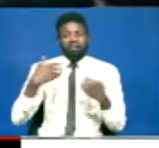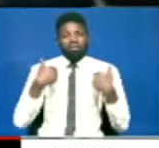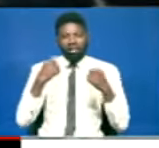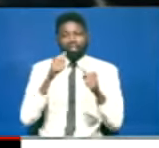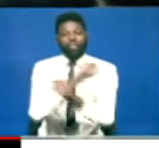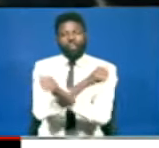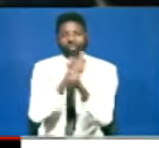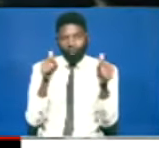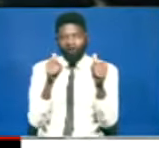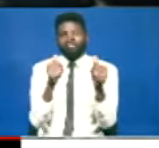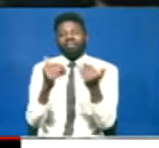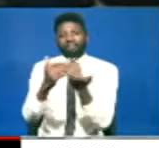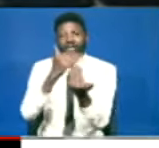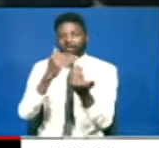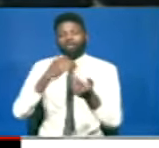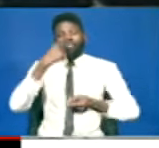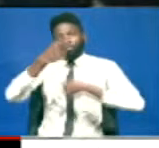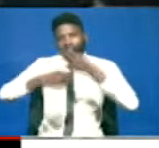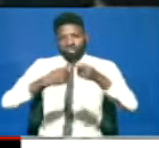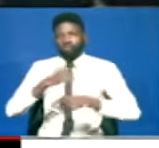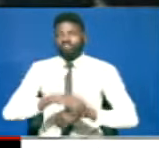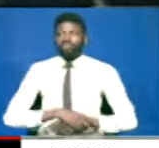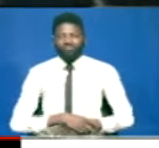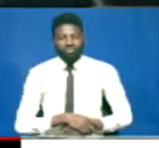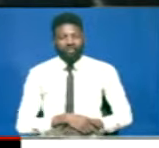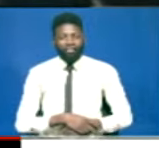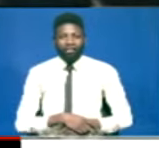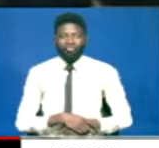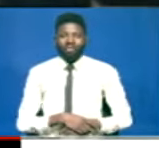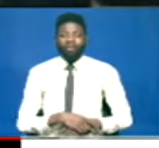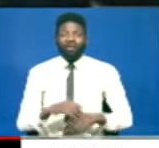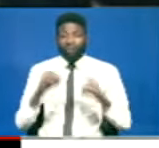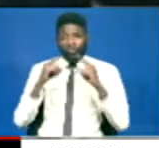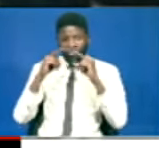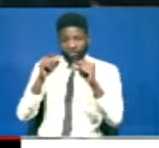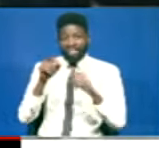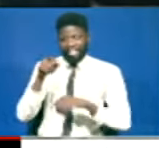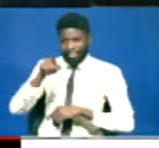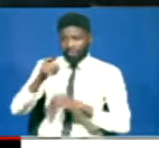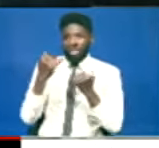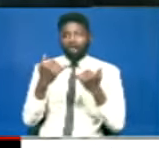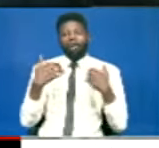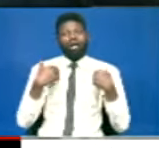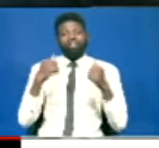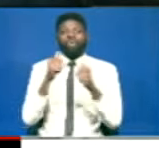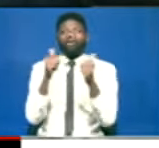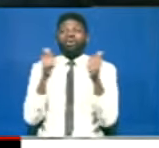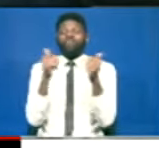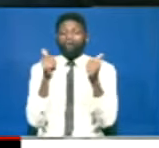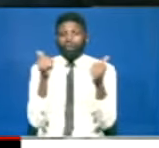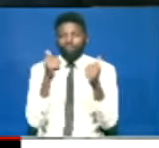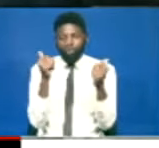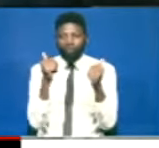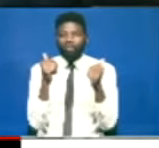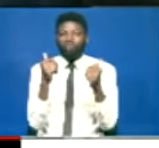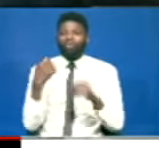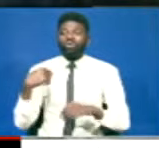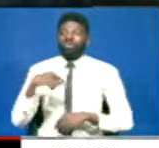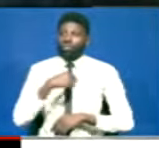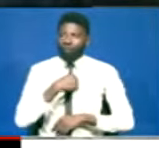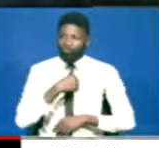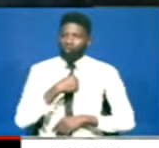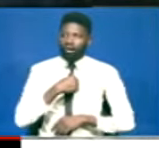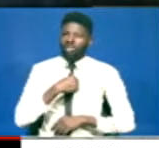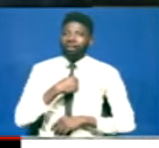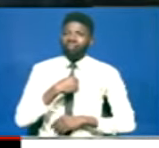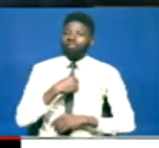treatment. We have done a surgical toilet and stabilized the patient, so we are here to take the ward and do some